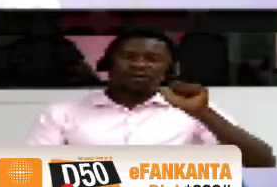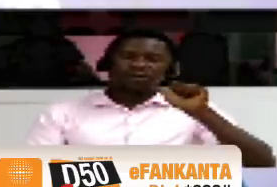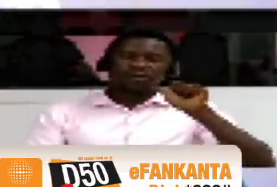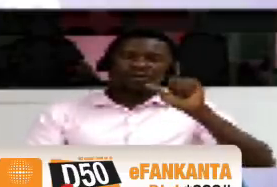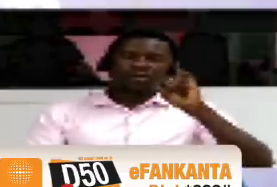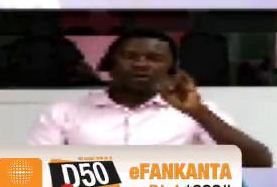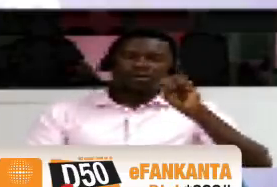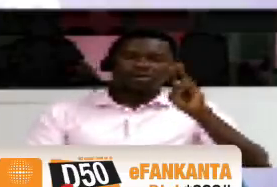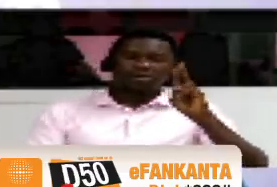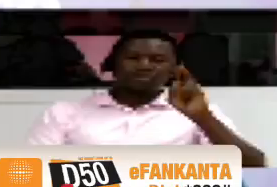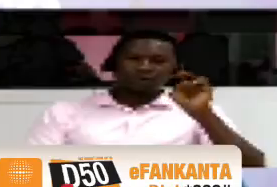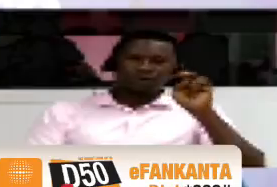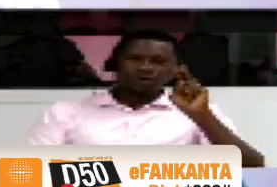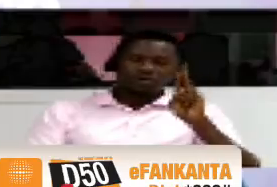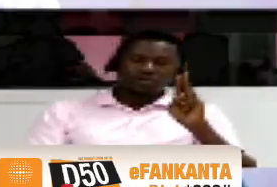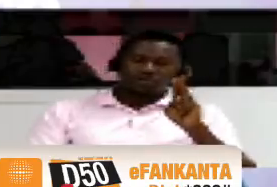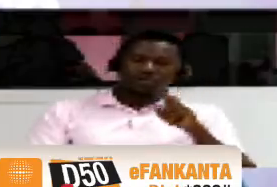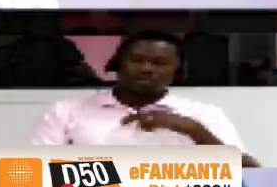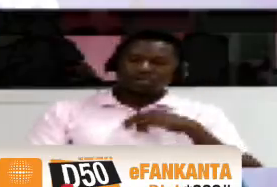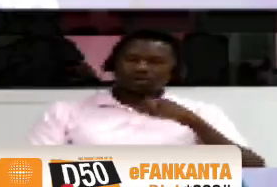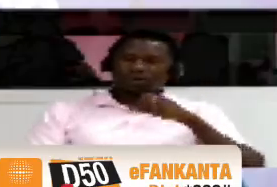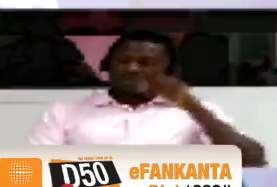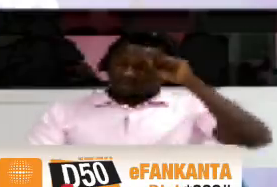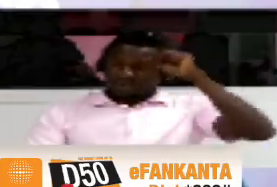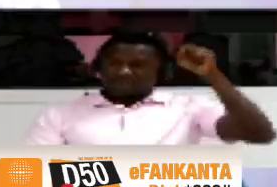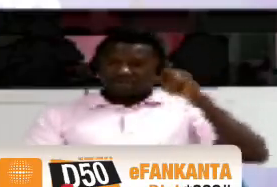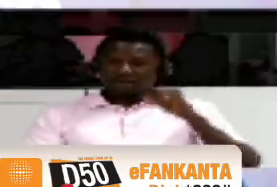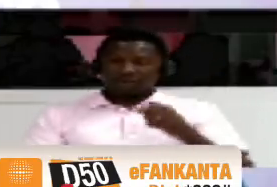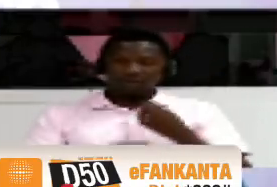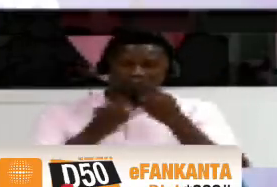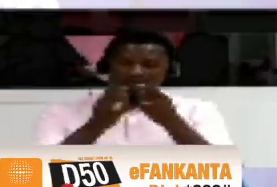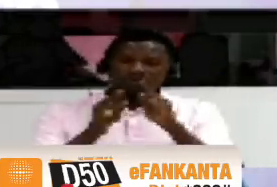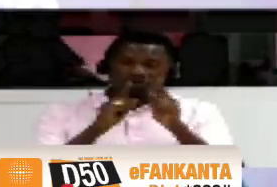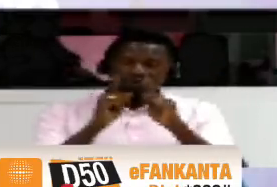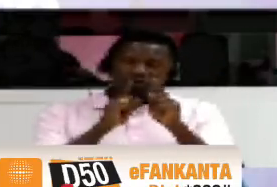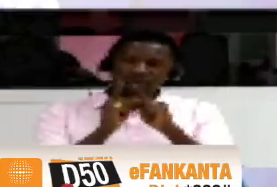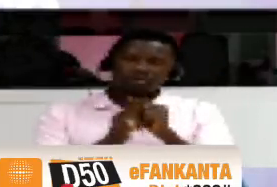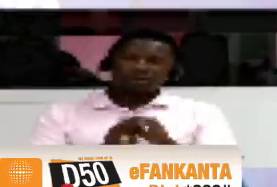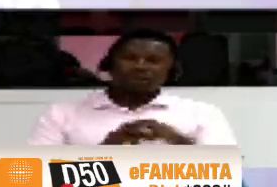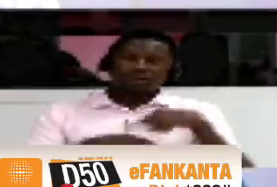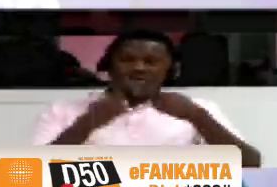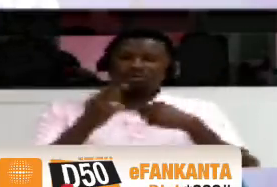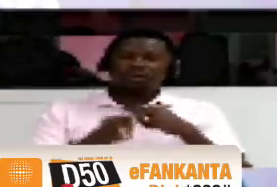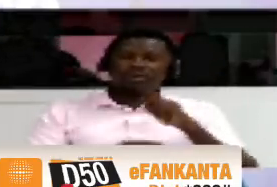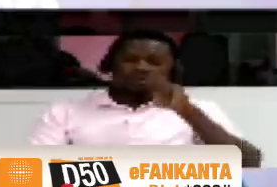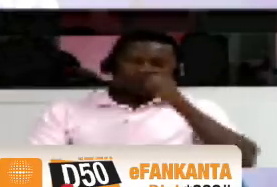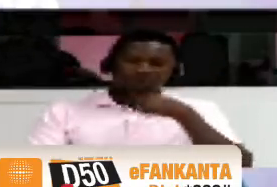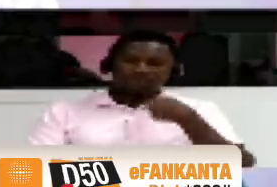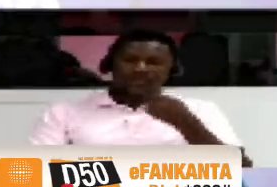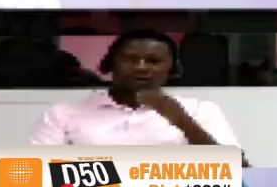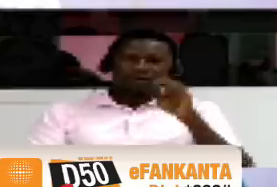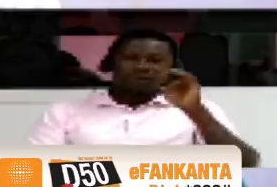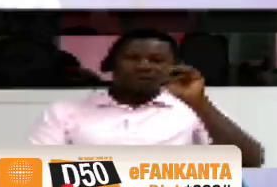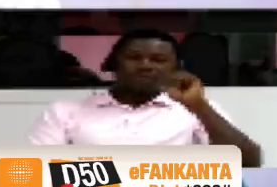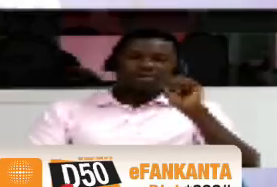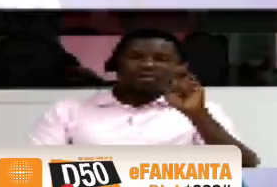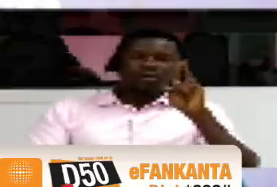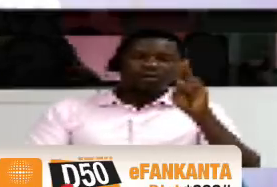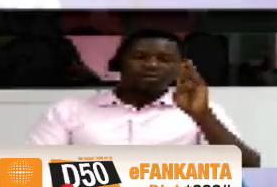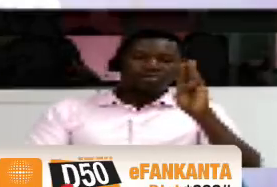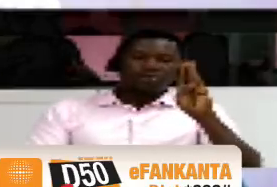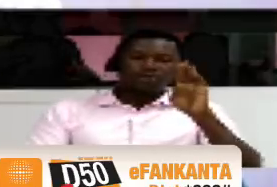president, delivered a short speech regarding the death of Ibrahim Abari